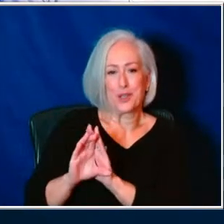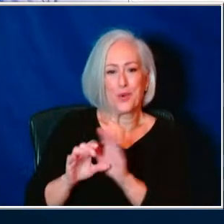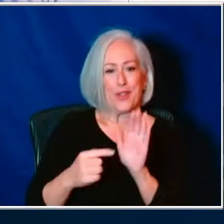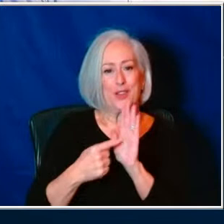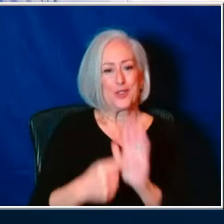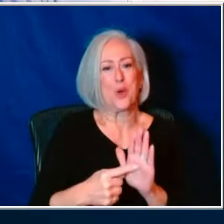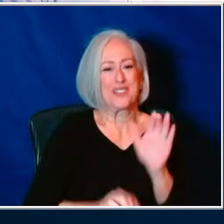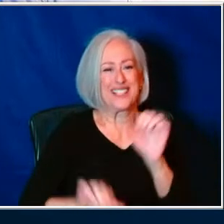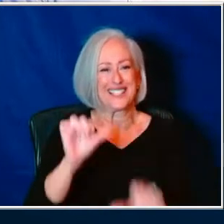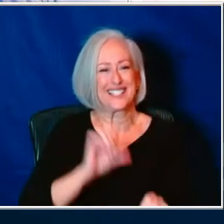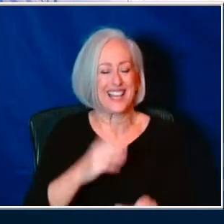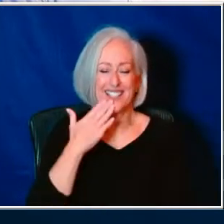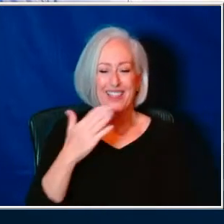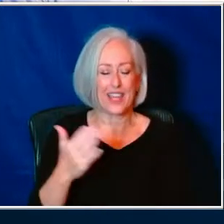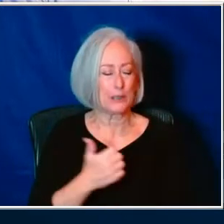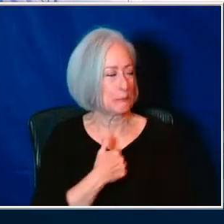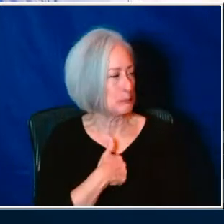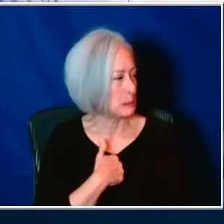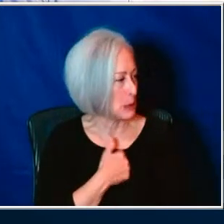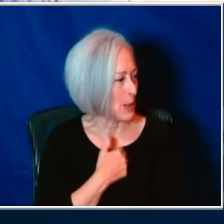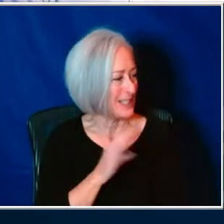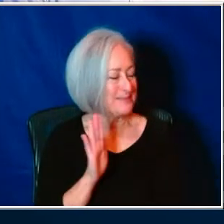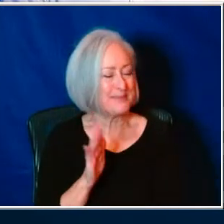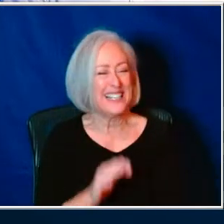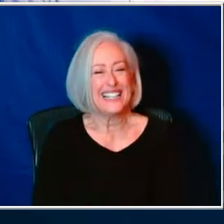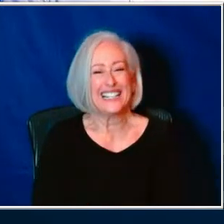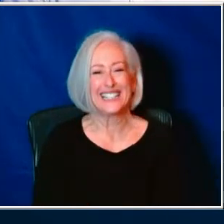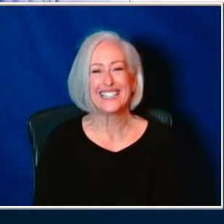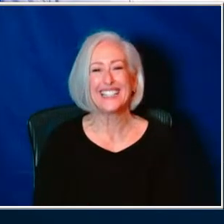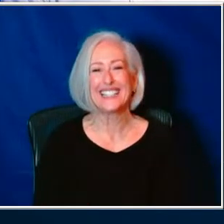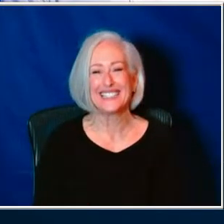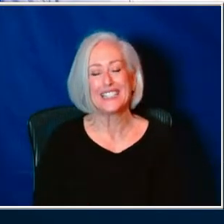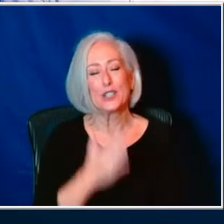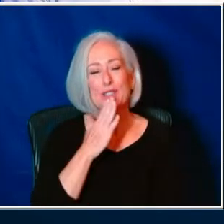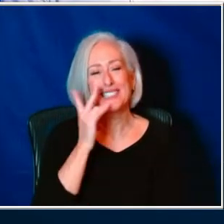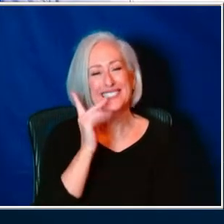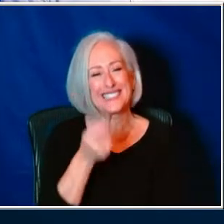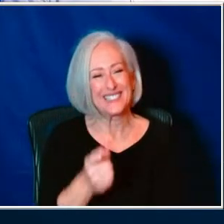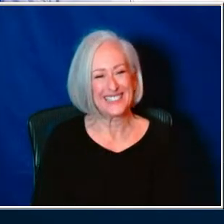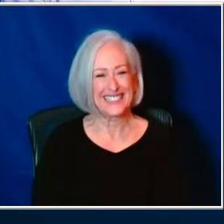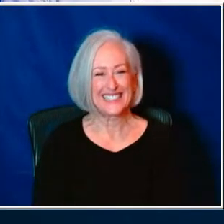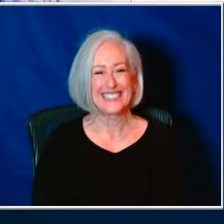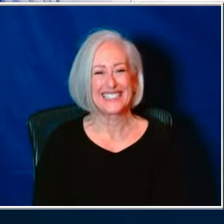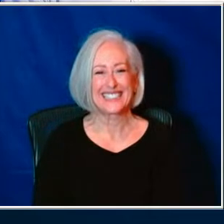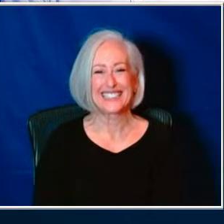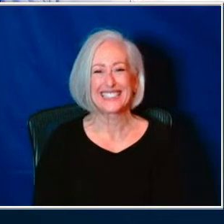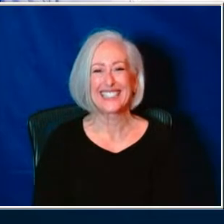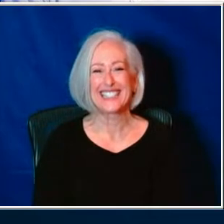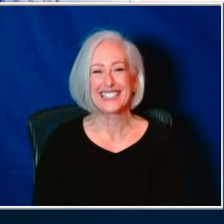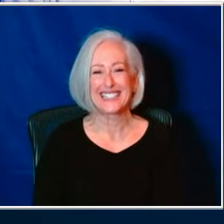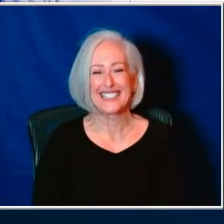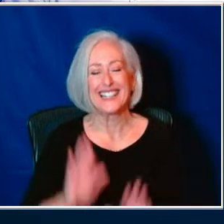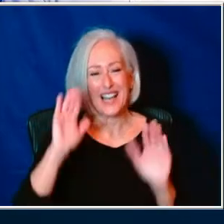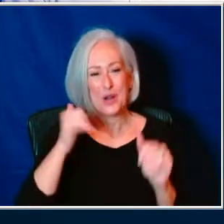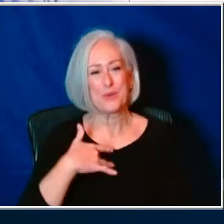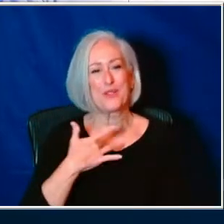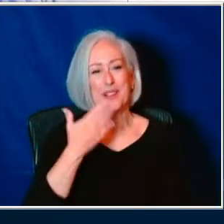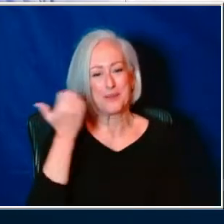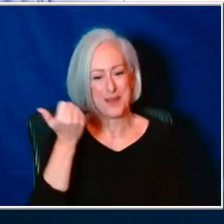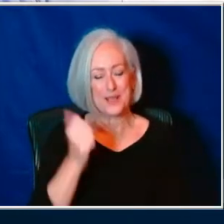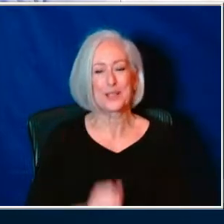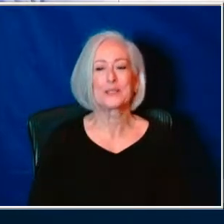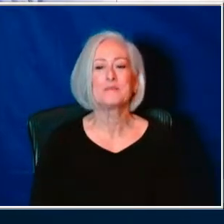All right. I'm sorry. But okay, it's good to see you, by the way. I hope you're feeling better. So yeah, a couple